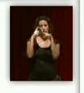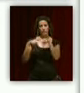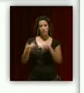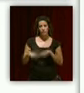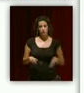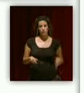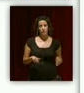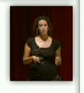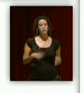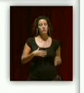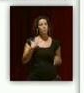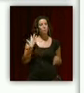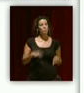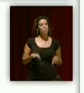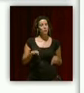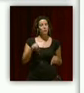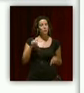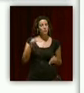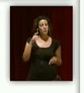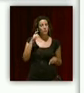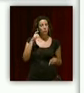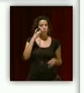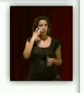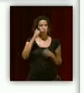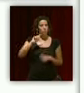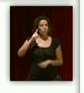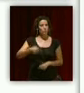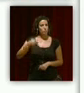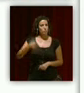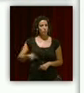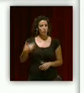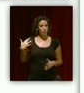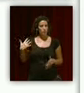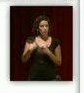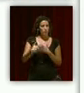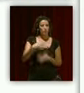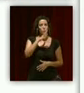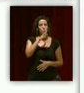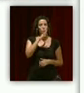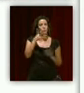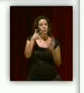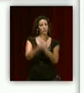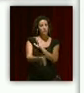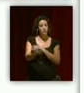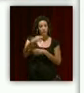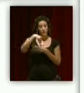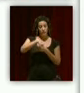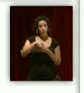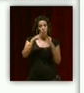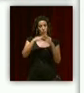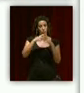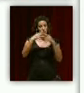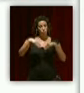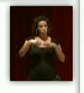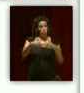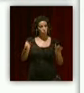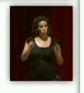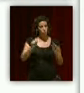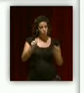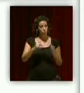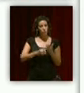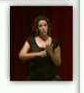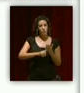With the Azipod assistive robot, we've studied different interfaces, and this is one of the best examples because we